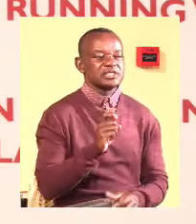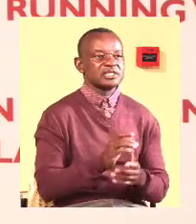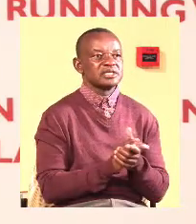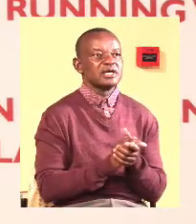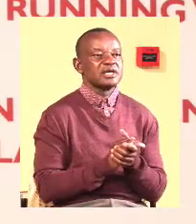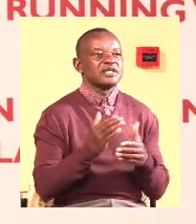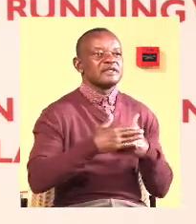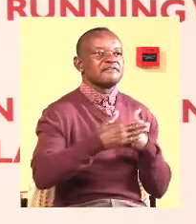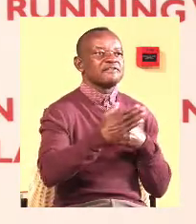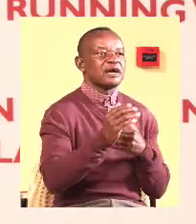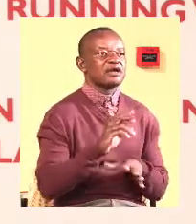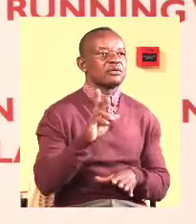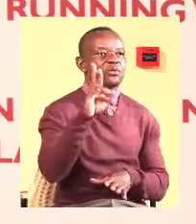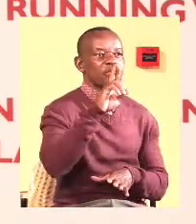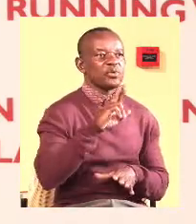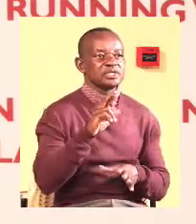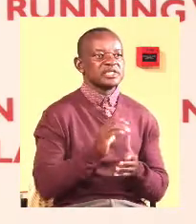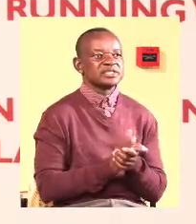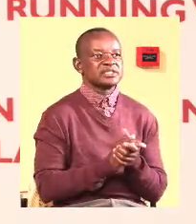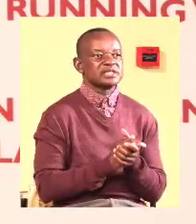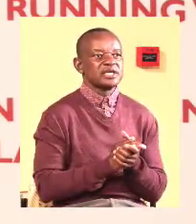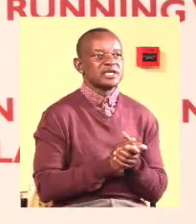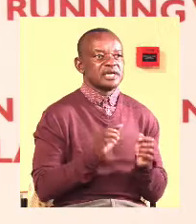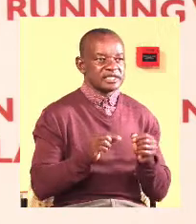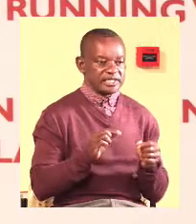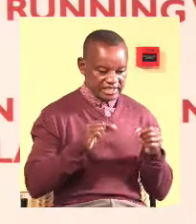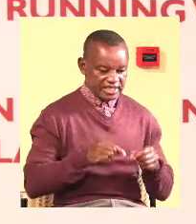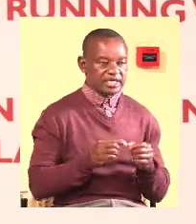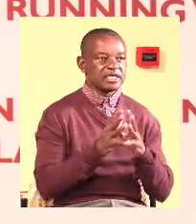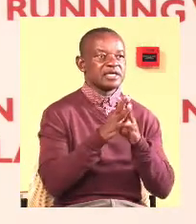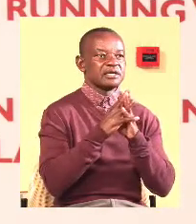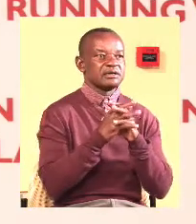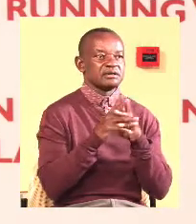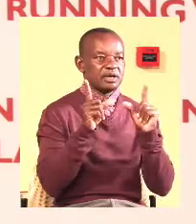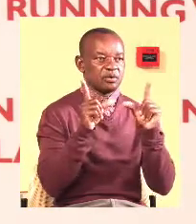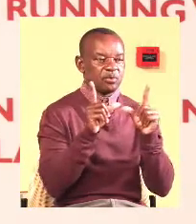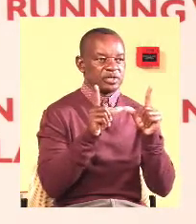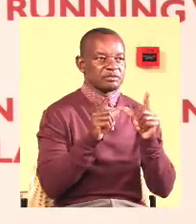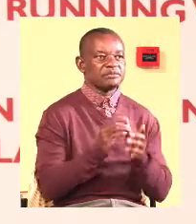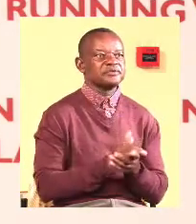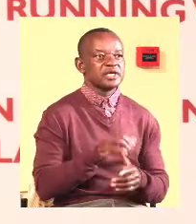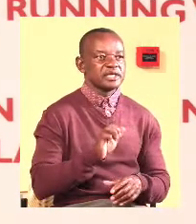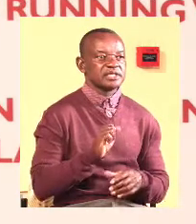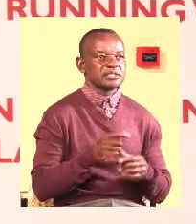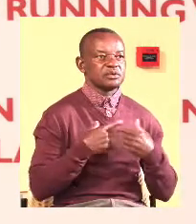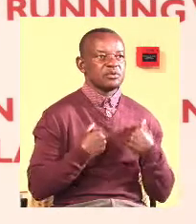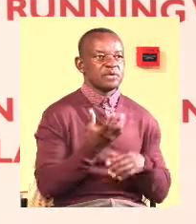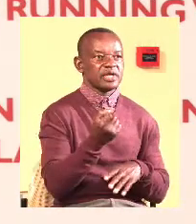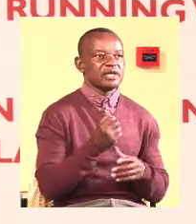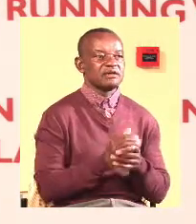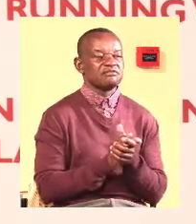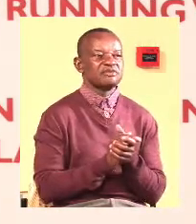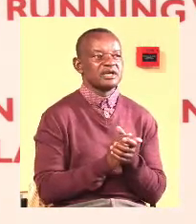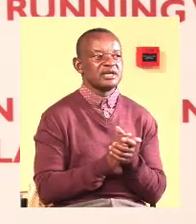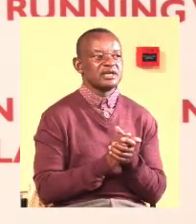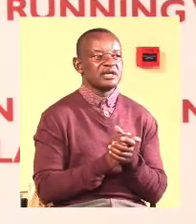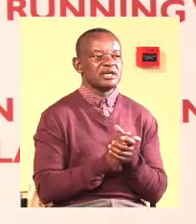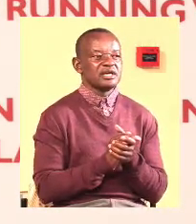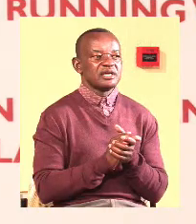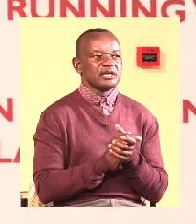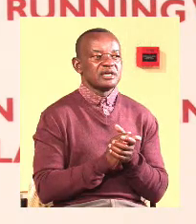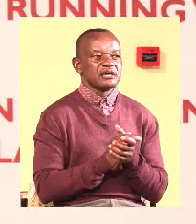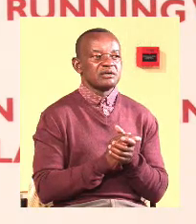was another question. Of course, we have regional health districts, how do you call